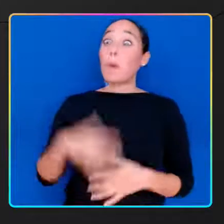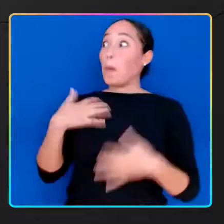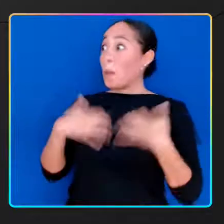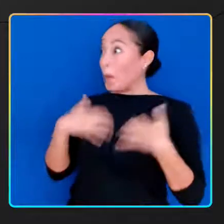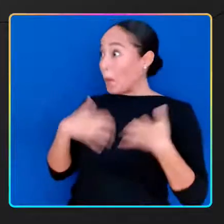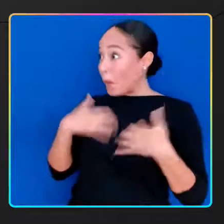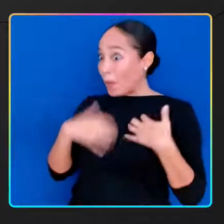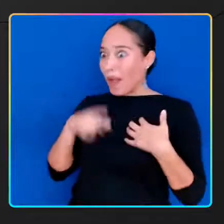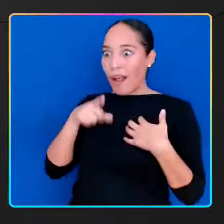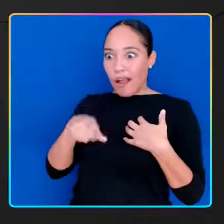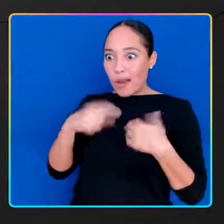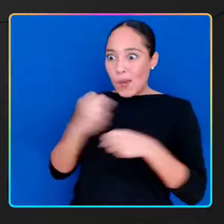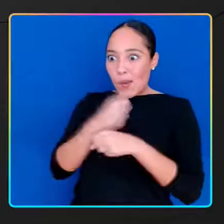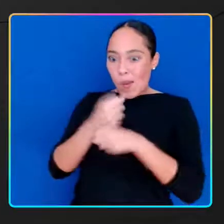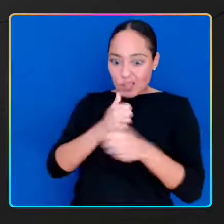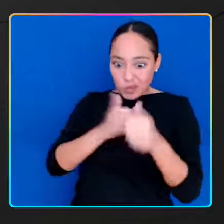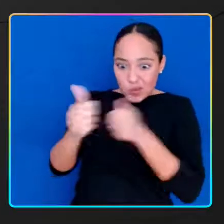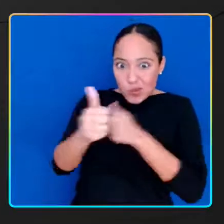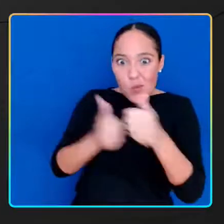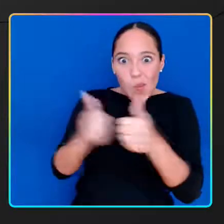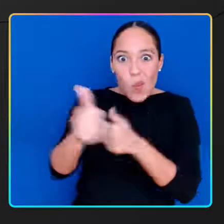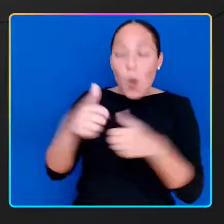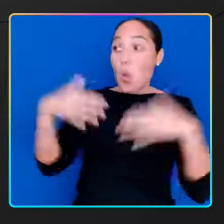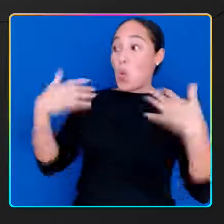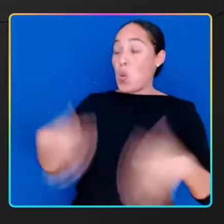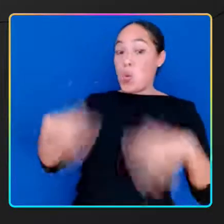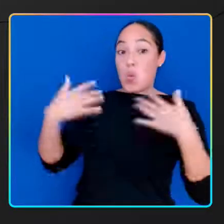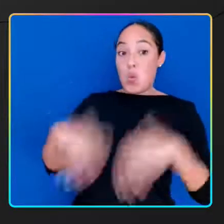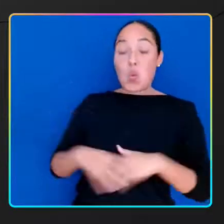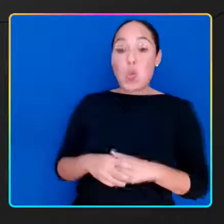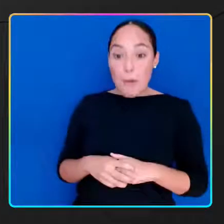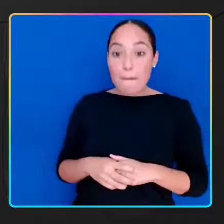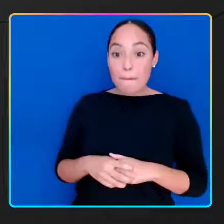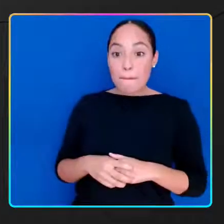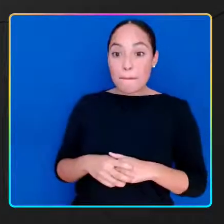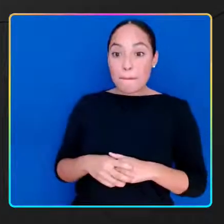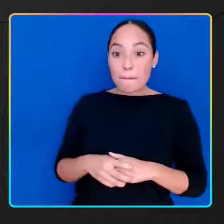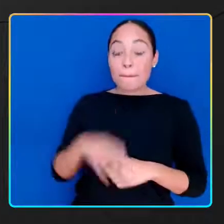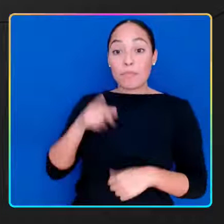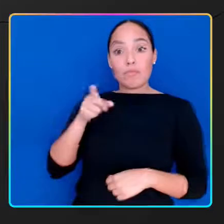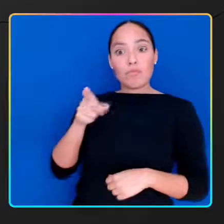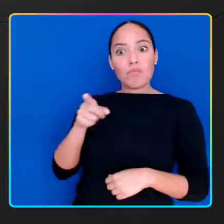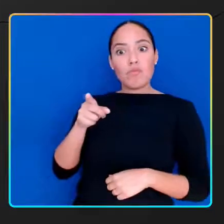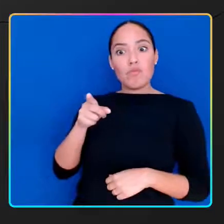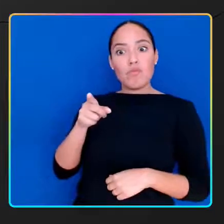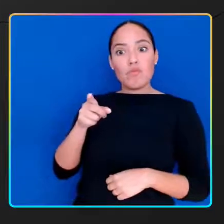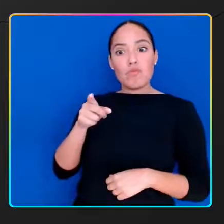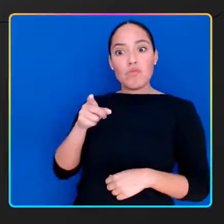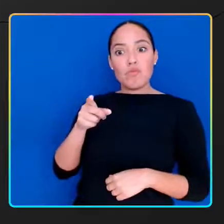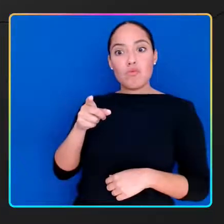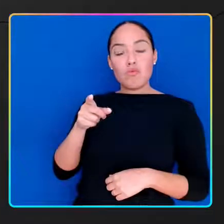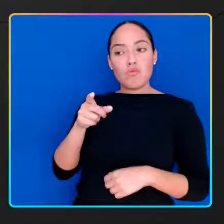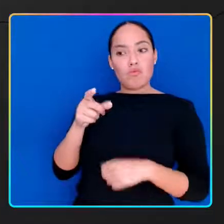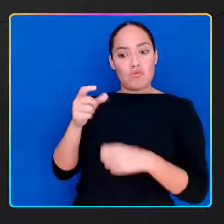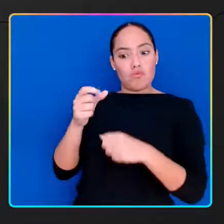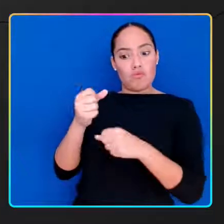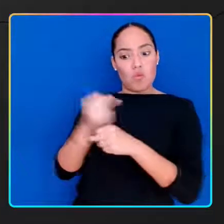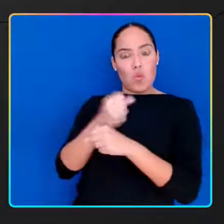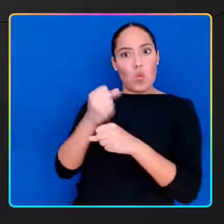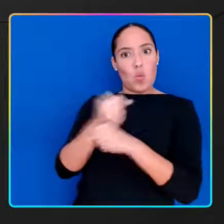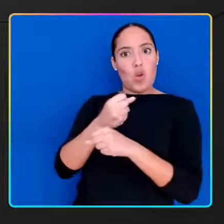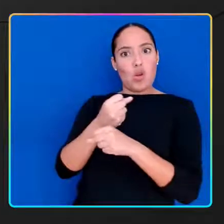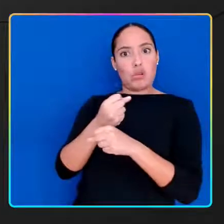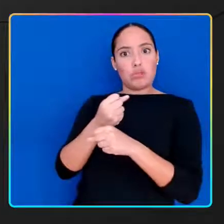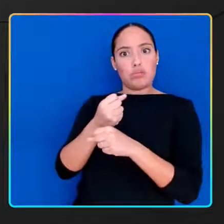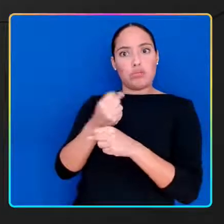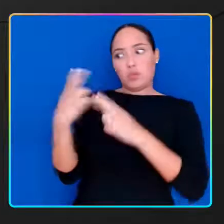sports events out there. And also just you have a really broad set of areas that you work